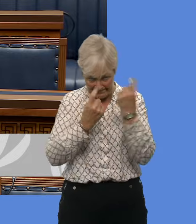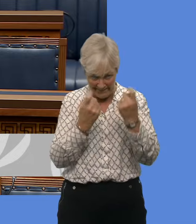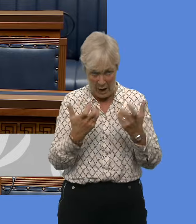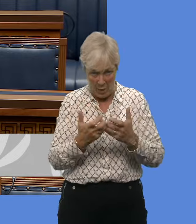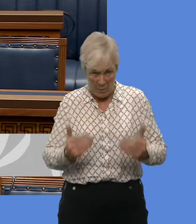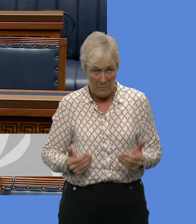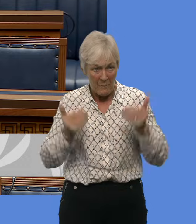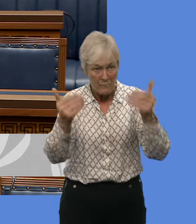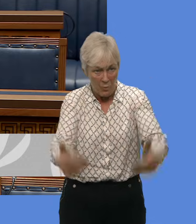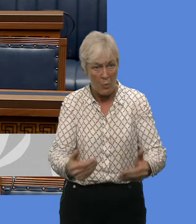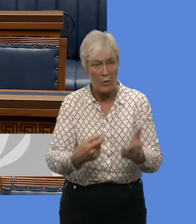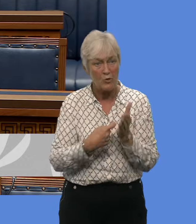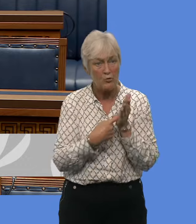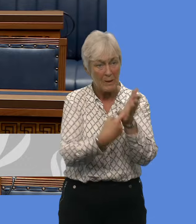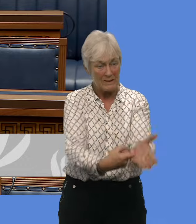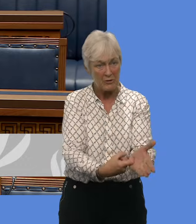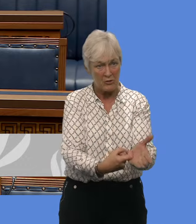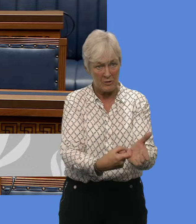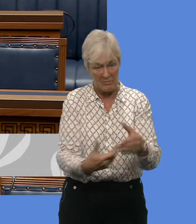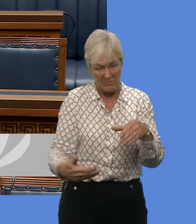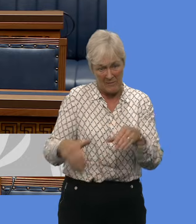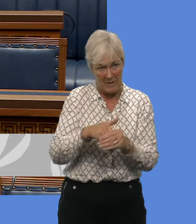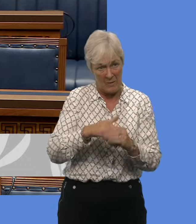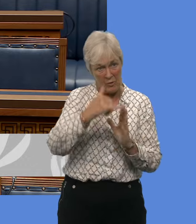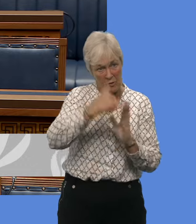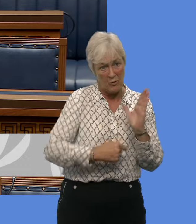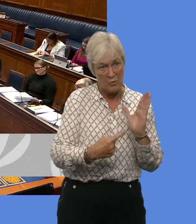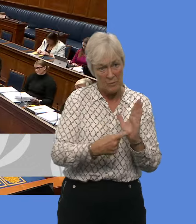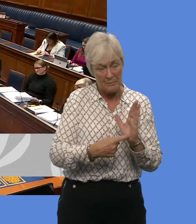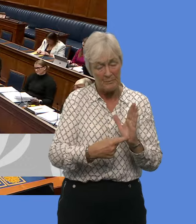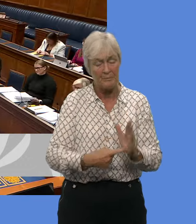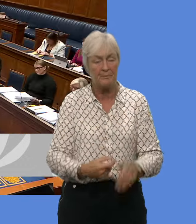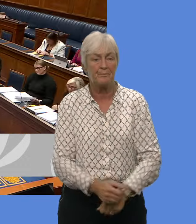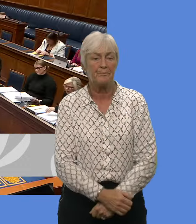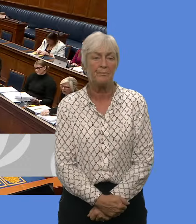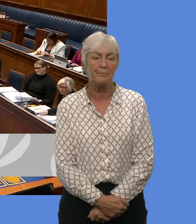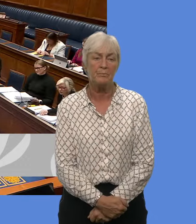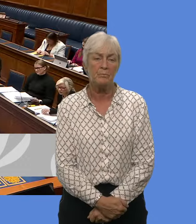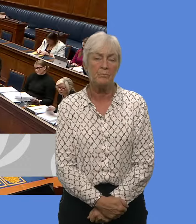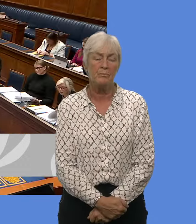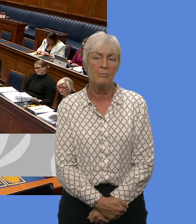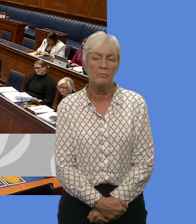forward the recommendations which sit within their policy control. Stuart Dixon.